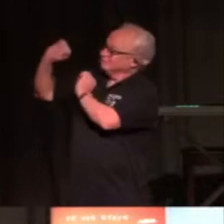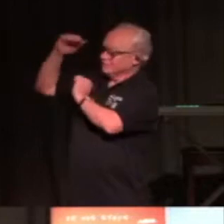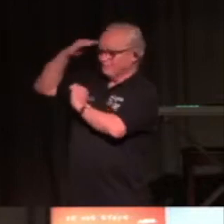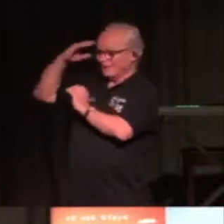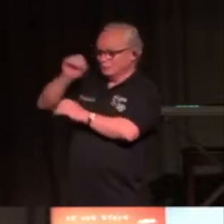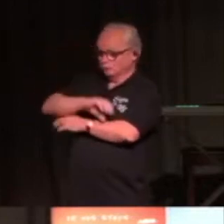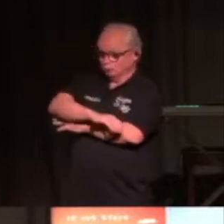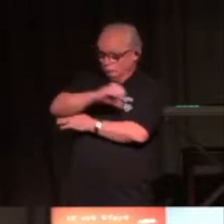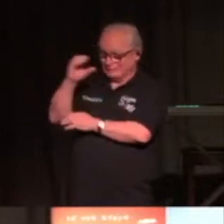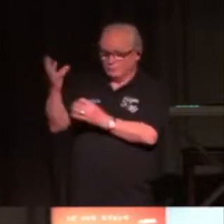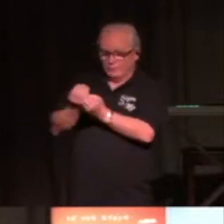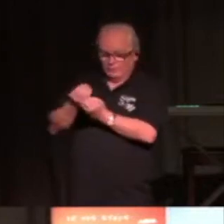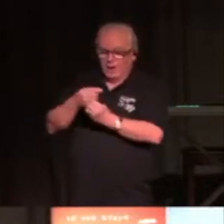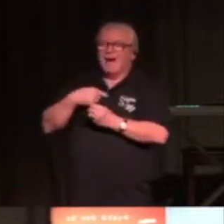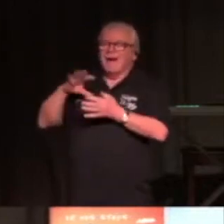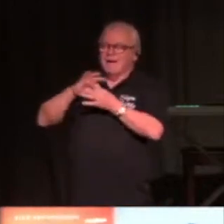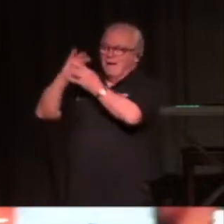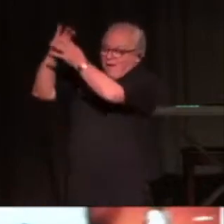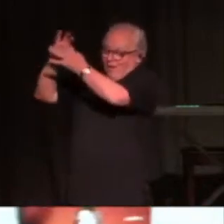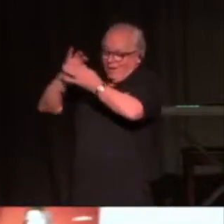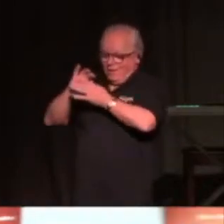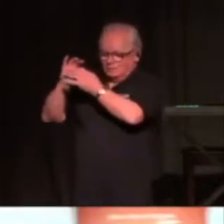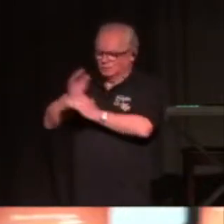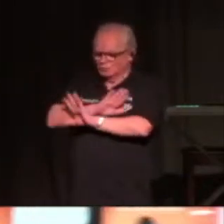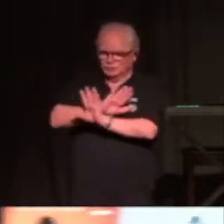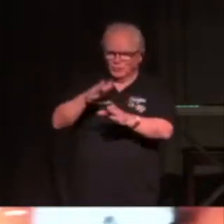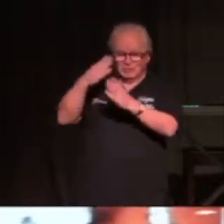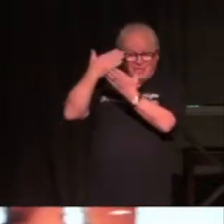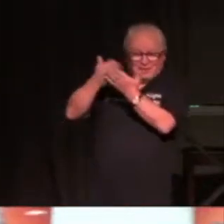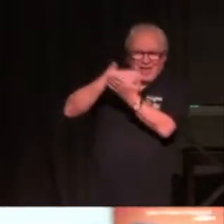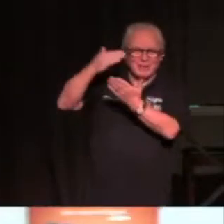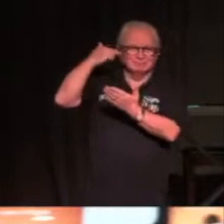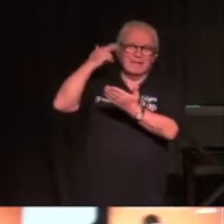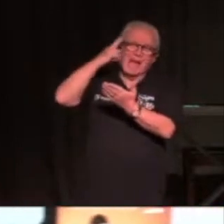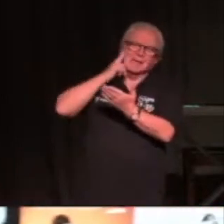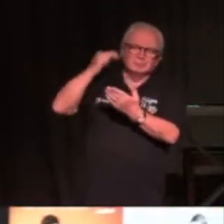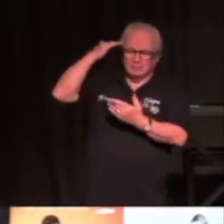And it's that you work out of. And so don't be clearing your mind. Fill your mind with the things of God.